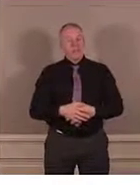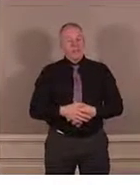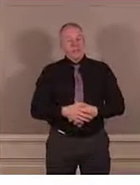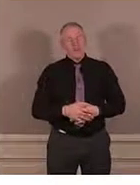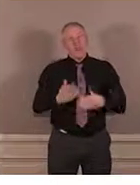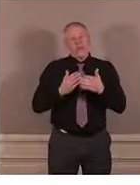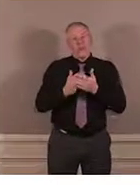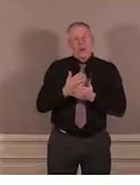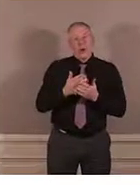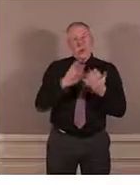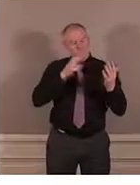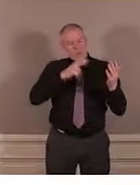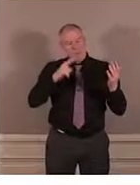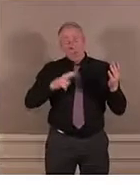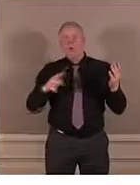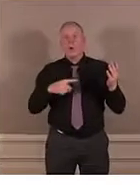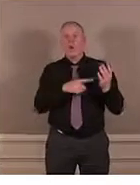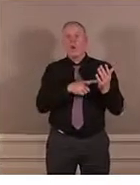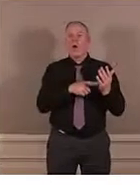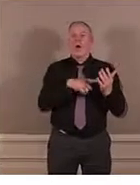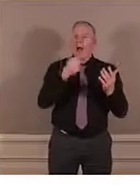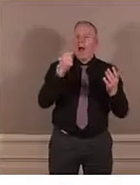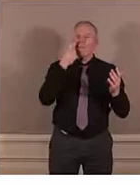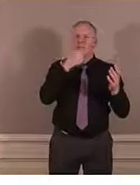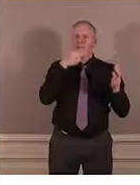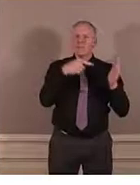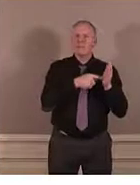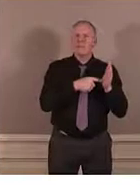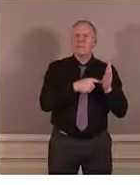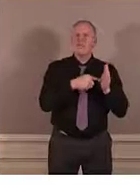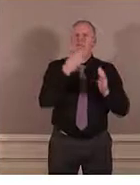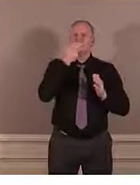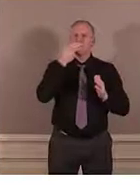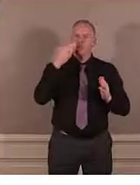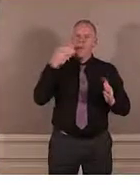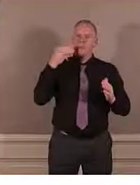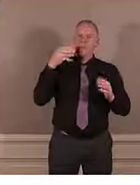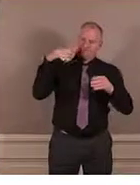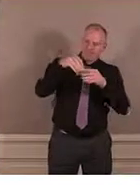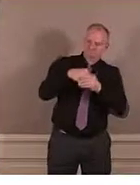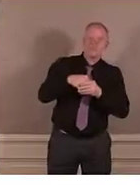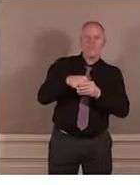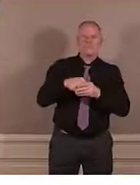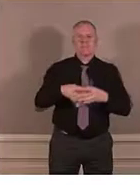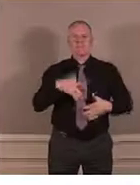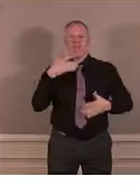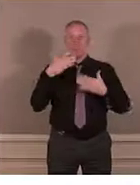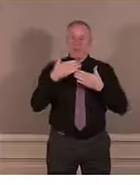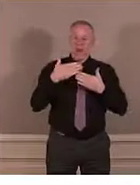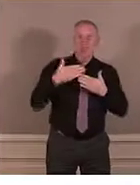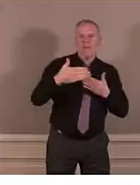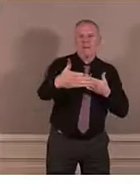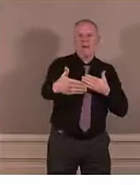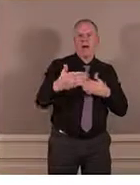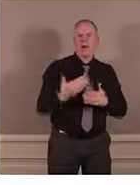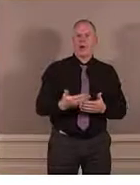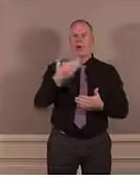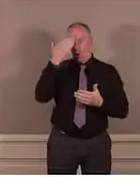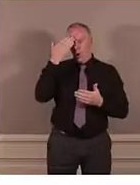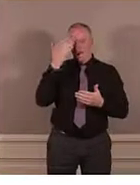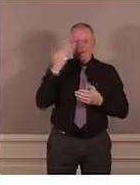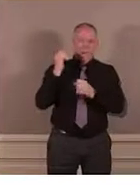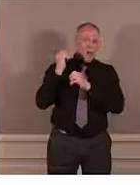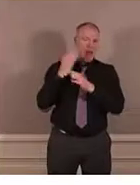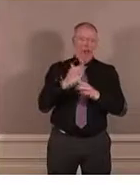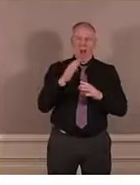through our documentary review primarily, that there was evidence of a commitment to lifelong learning in the vision statements of almost all the sites that we visit. And